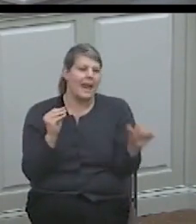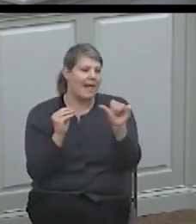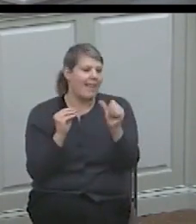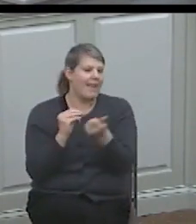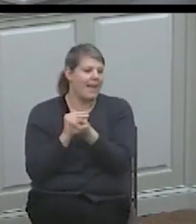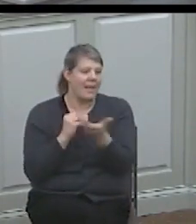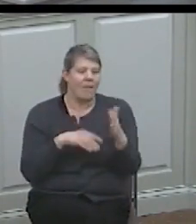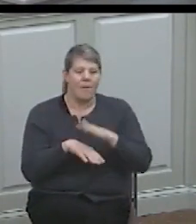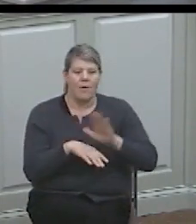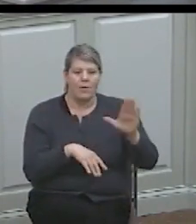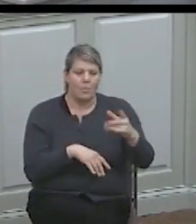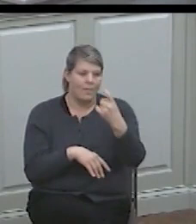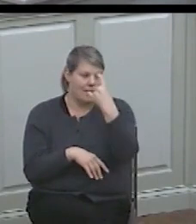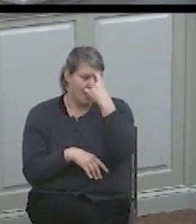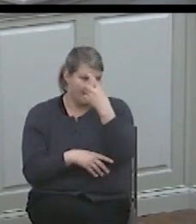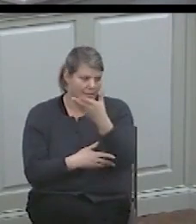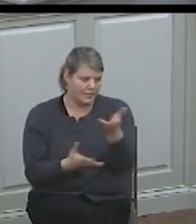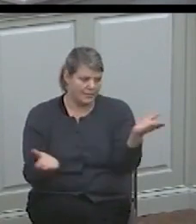mind.